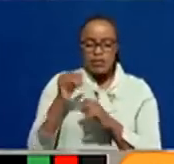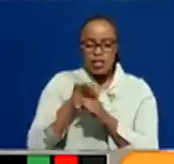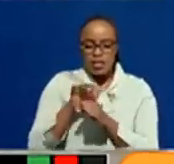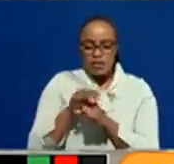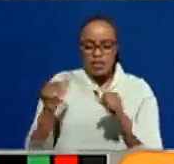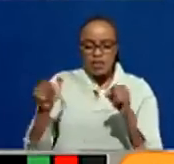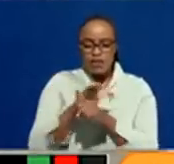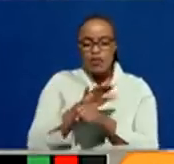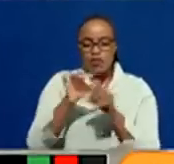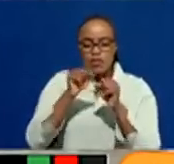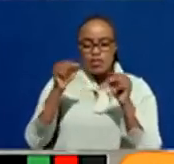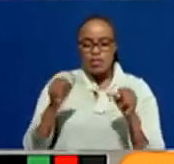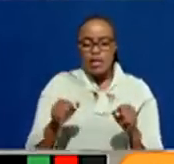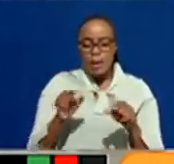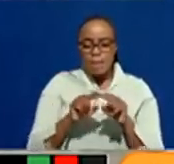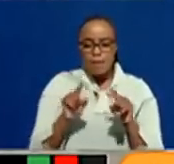total overhaul of the system.